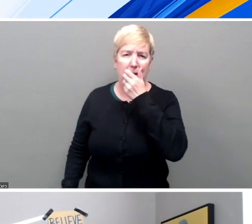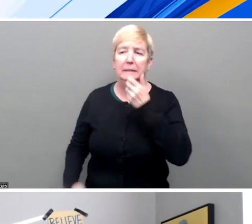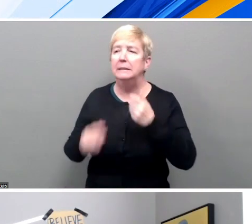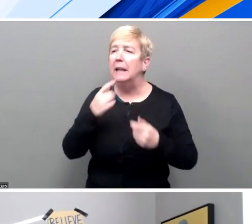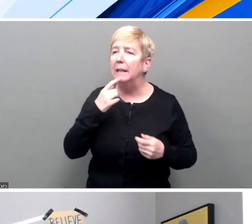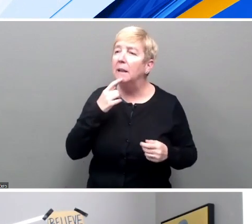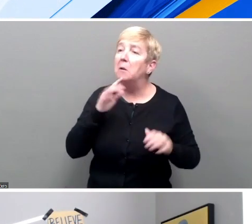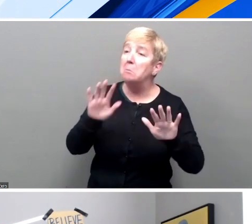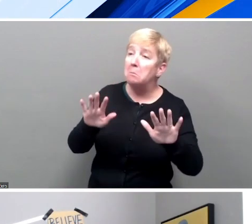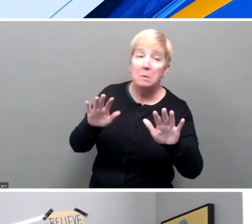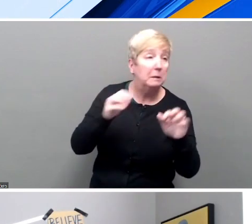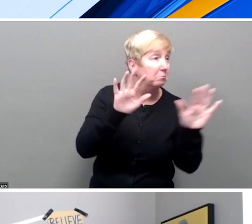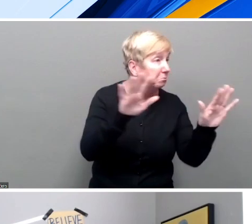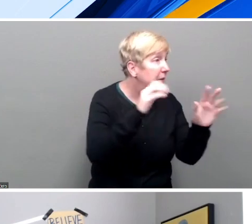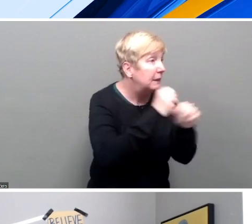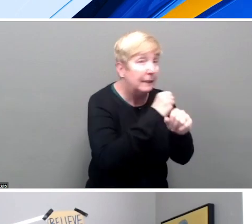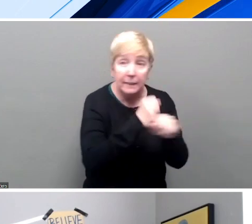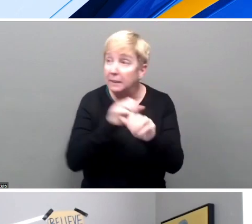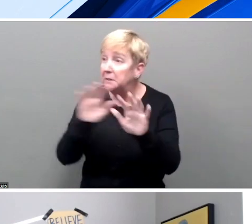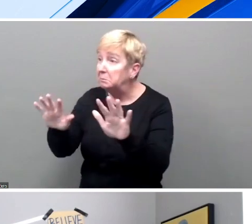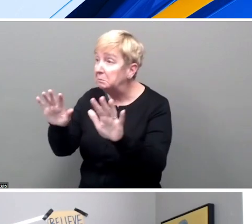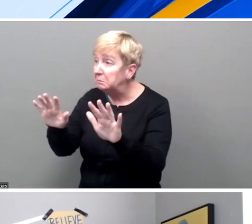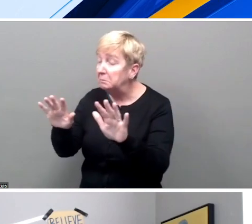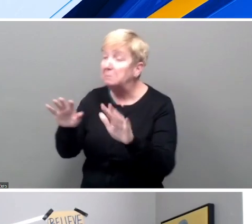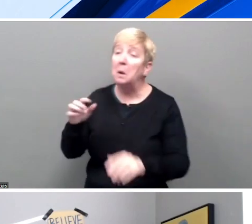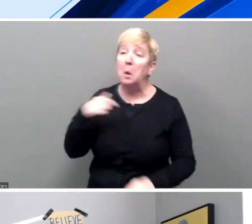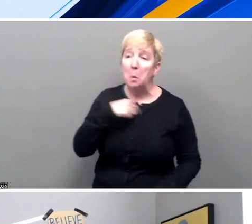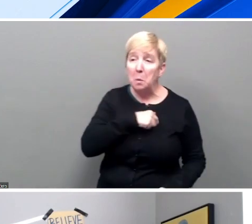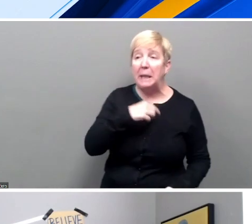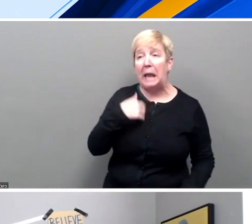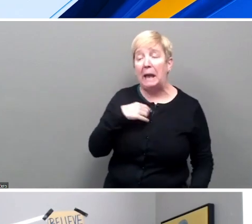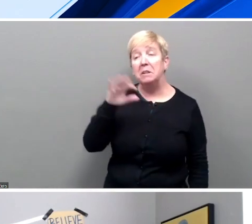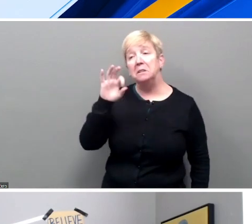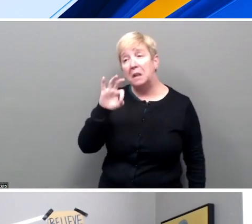statistically, we've got like a